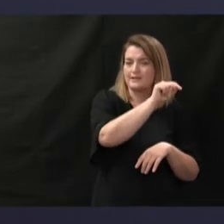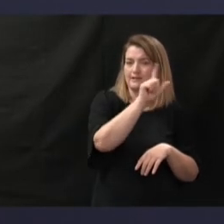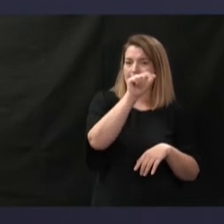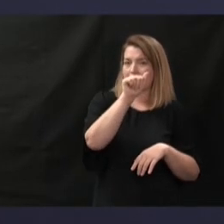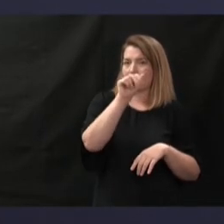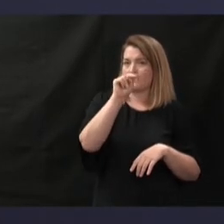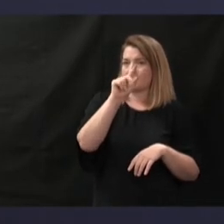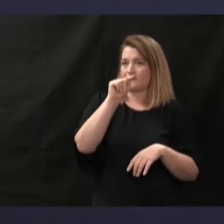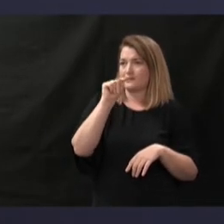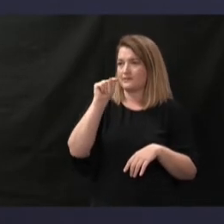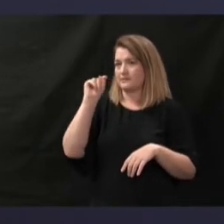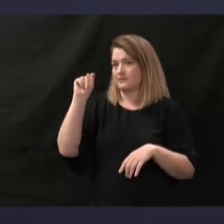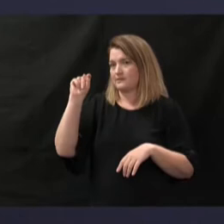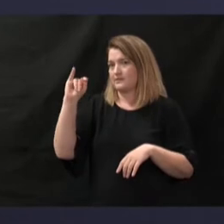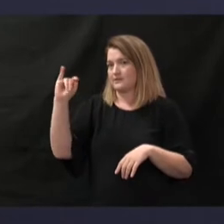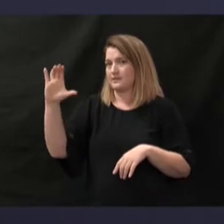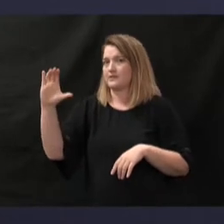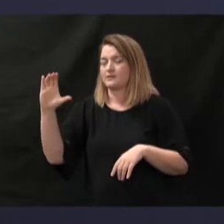Atlantic is what I say.